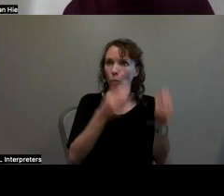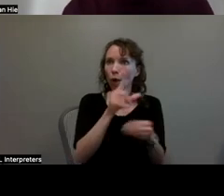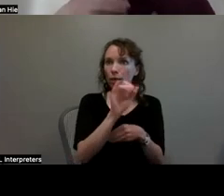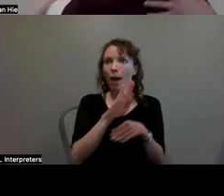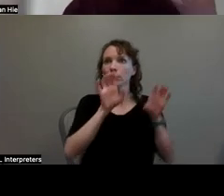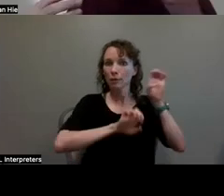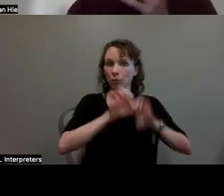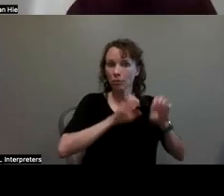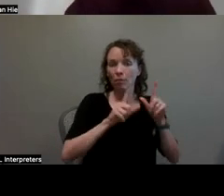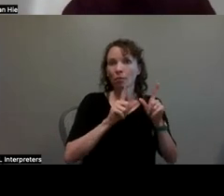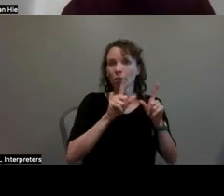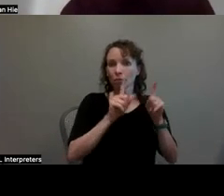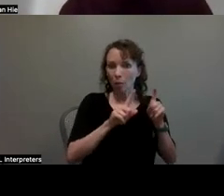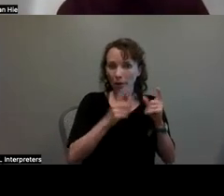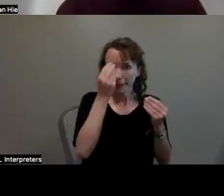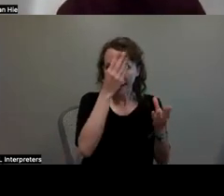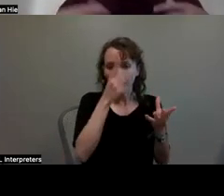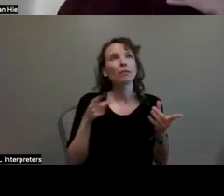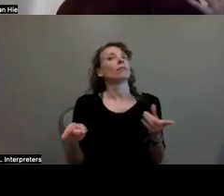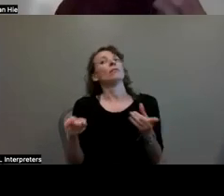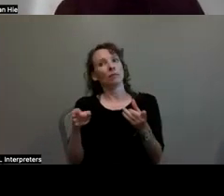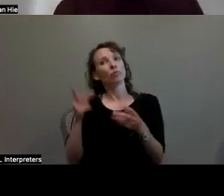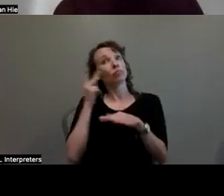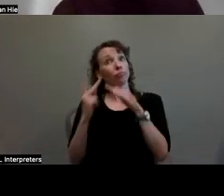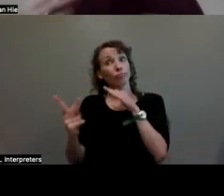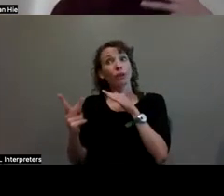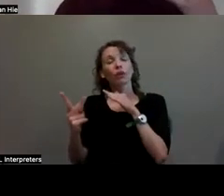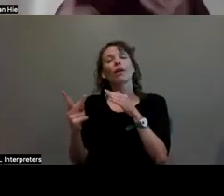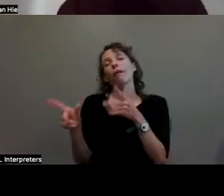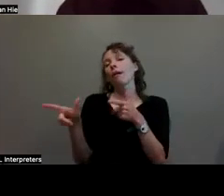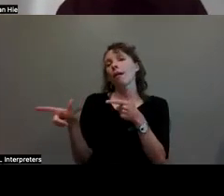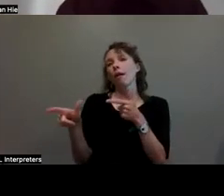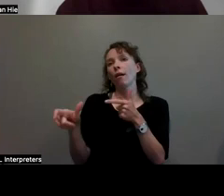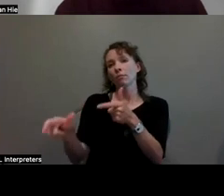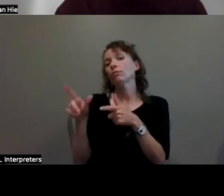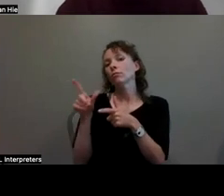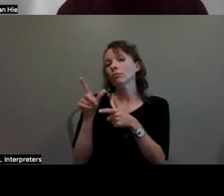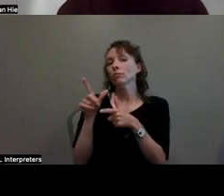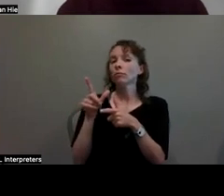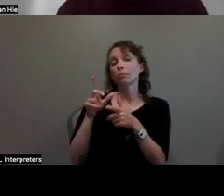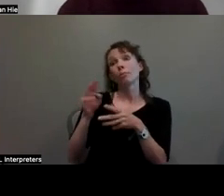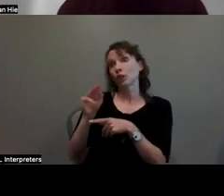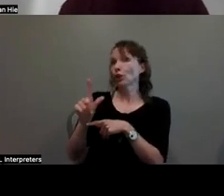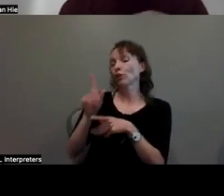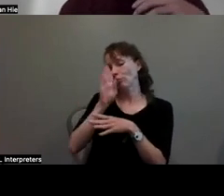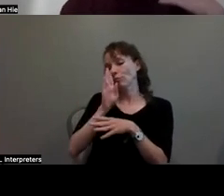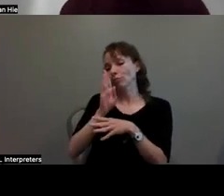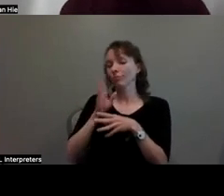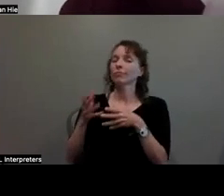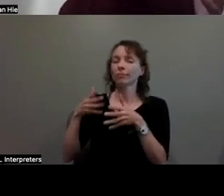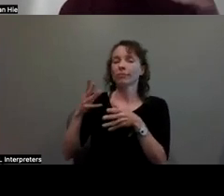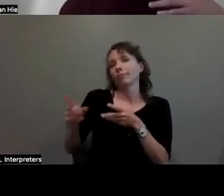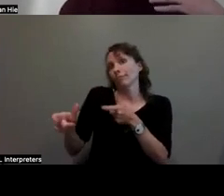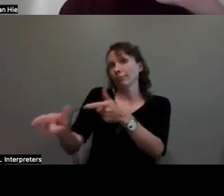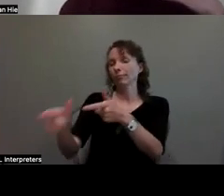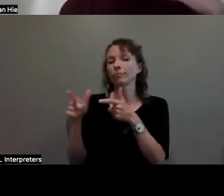predictor can help accelerate machine learning guided directed evolution. So this